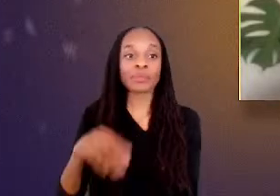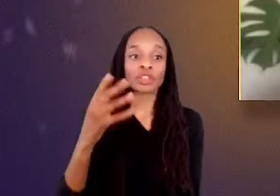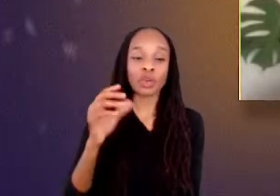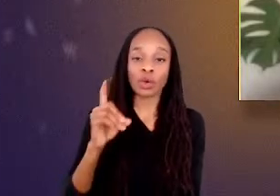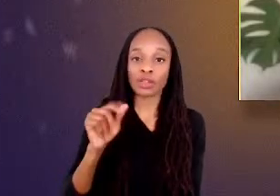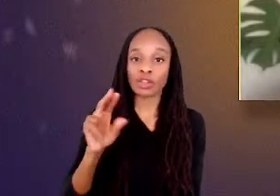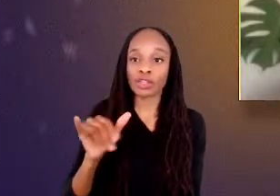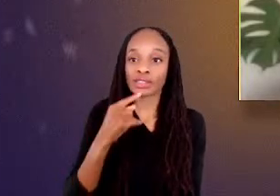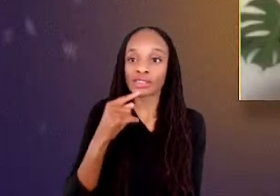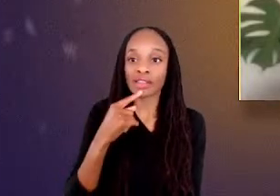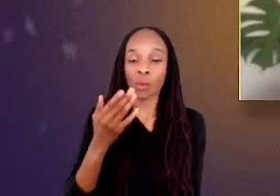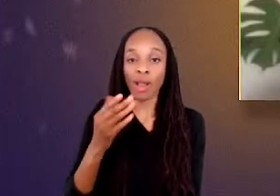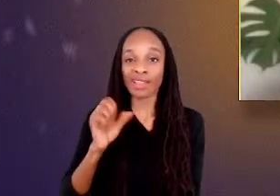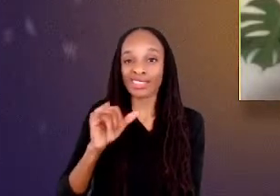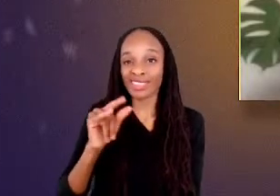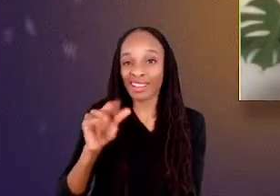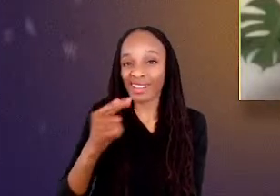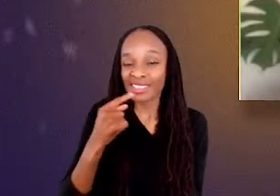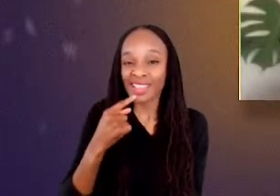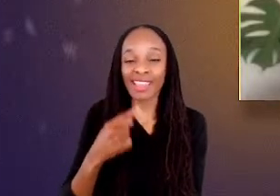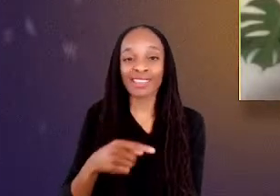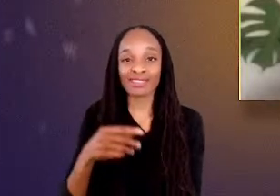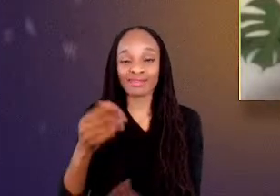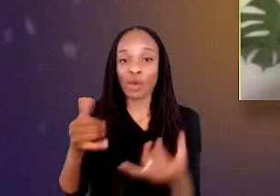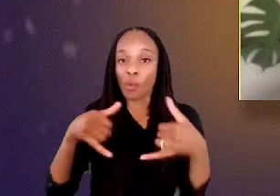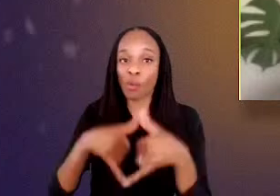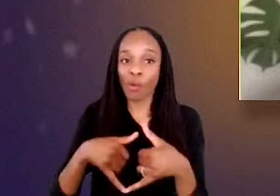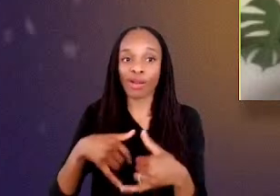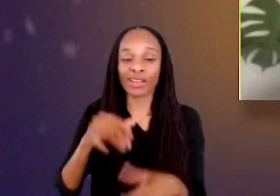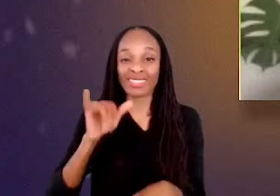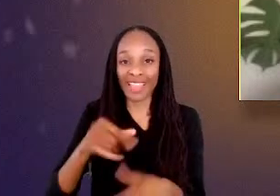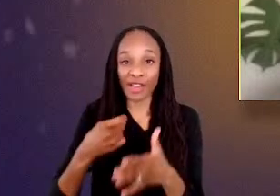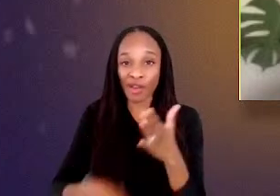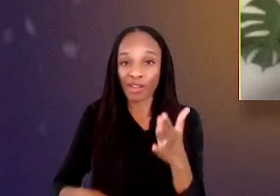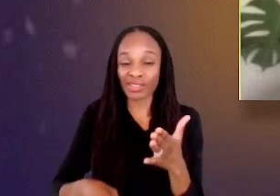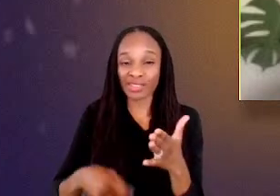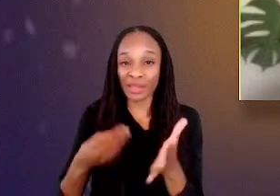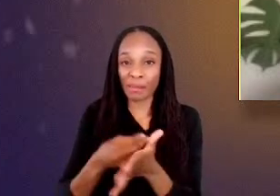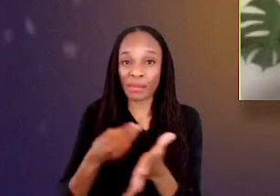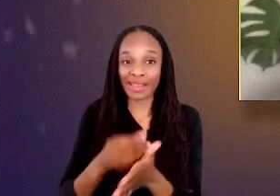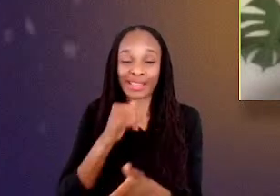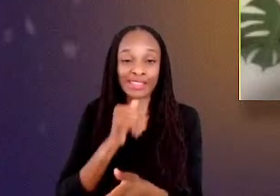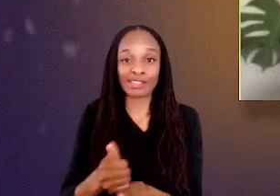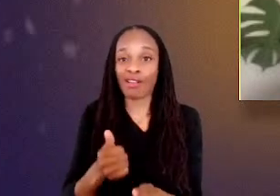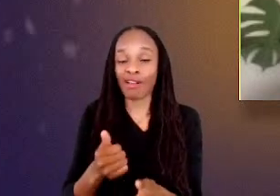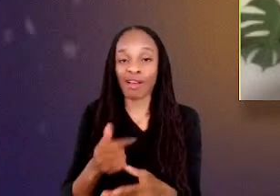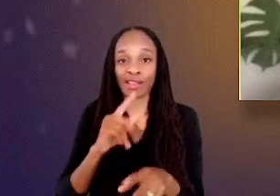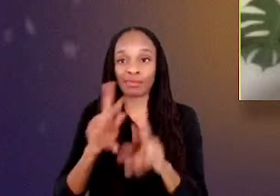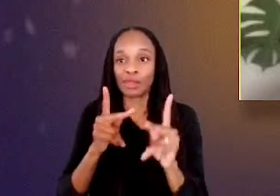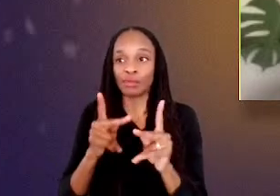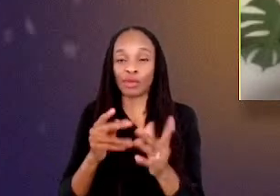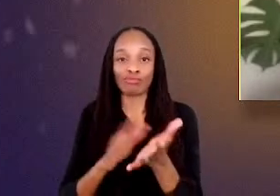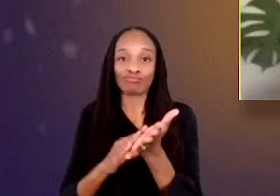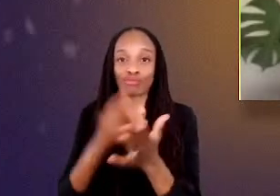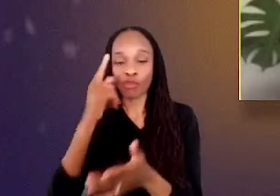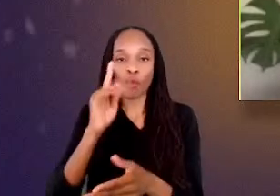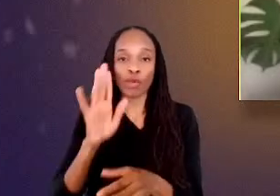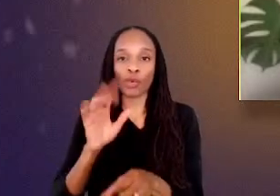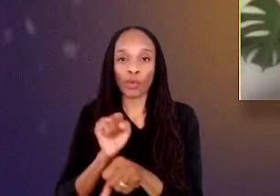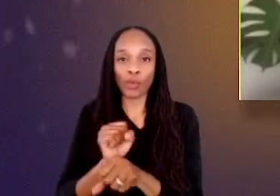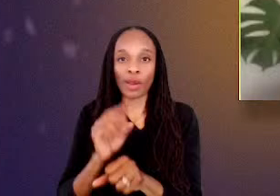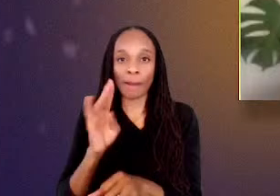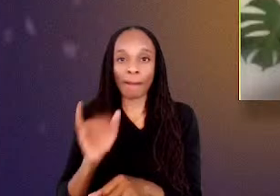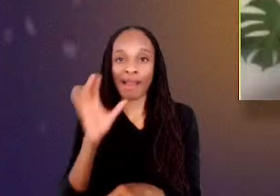They are not free recognition of your incredible work by random strangers. These award-giving entities